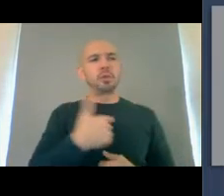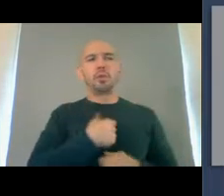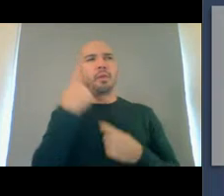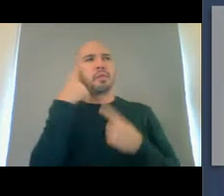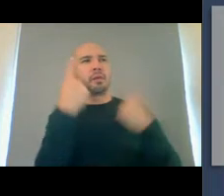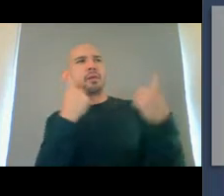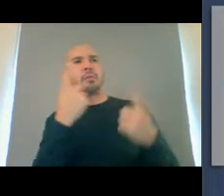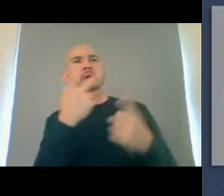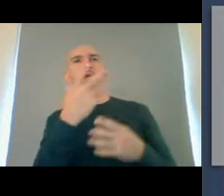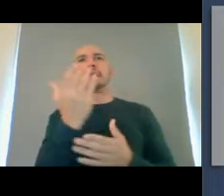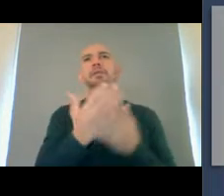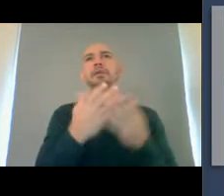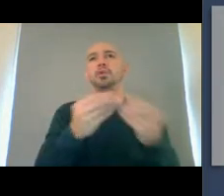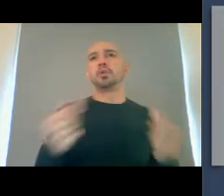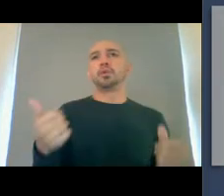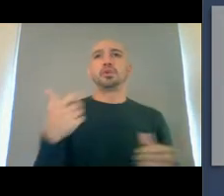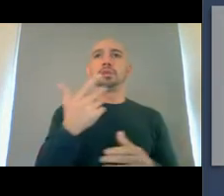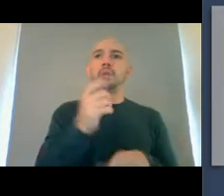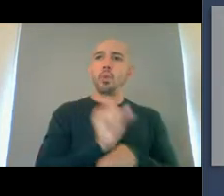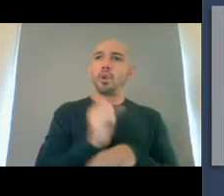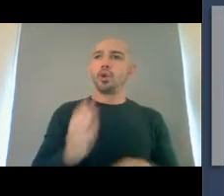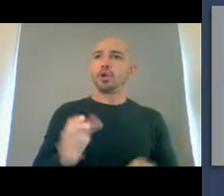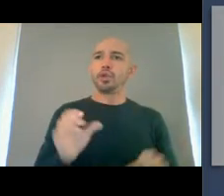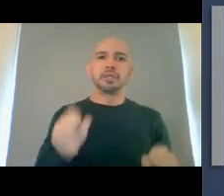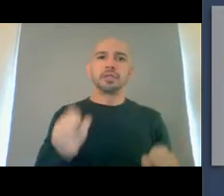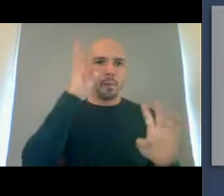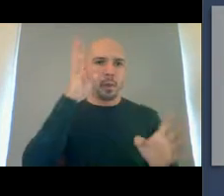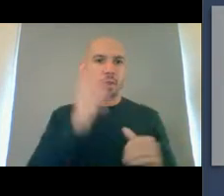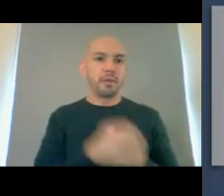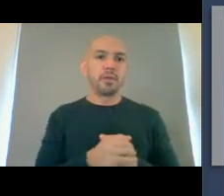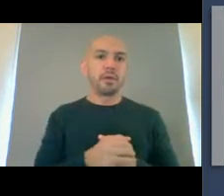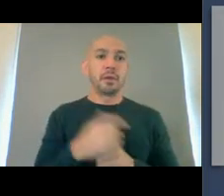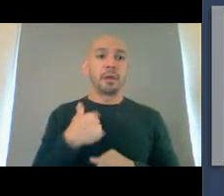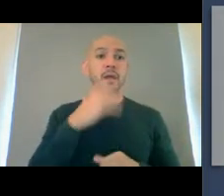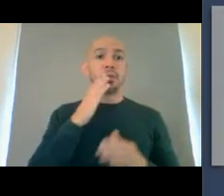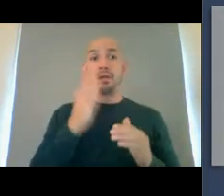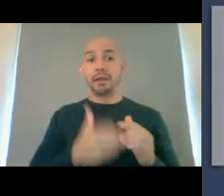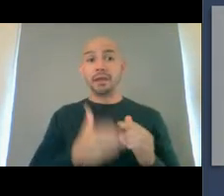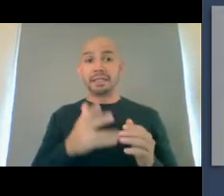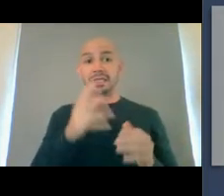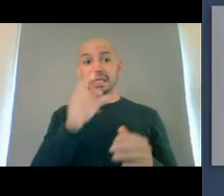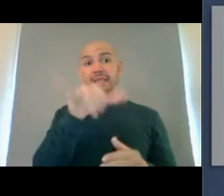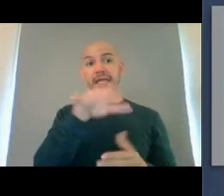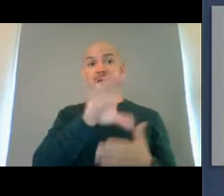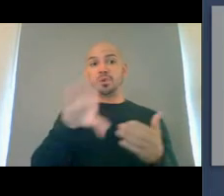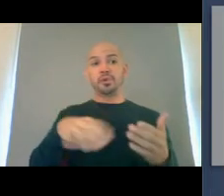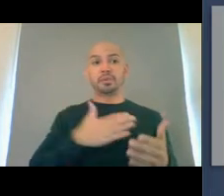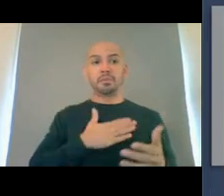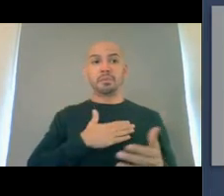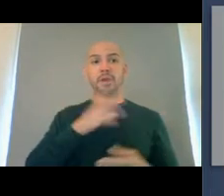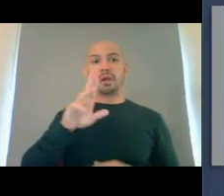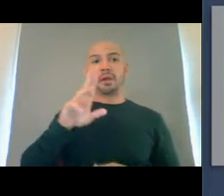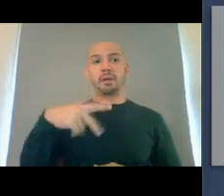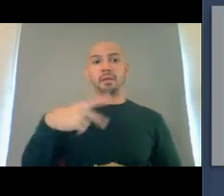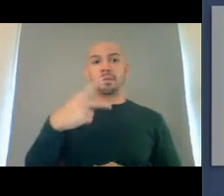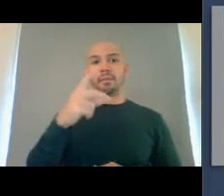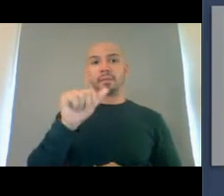solutions that the work group has has come up with and i think i'll end it there and that concludes my update thank you for your